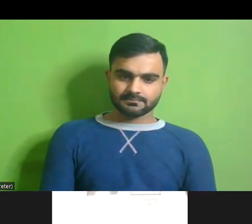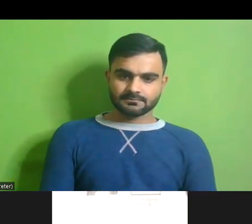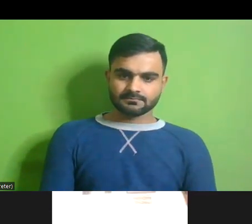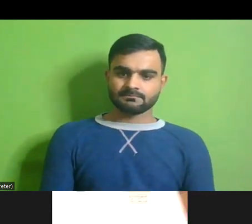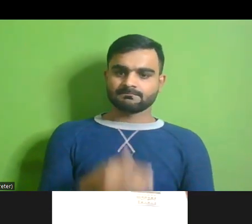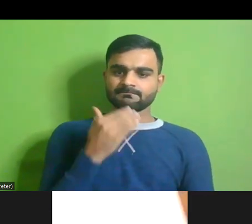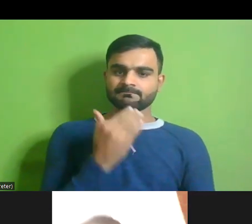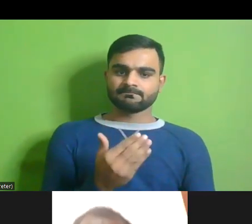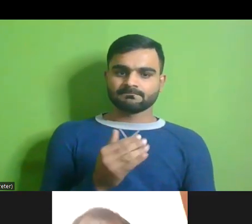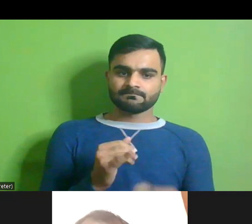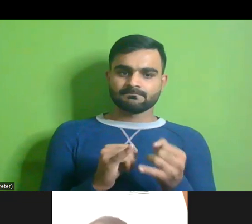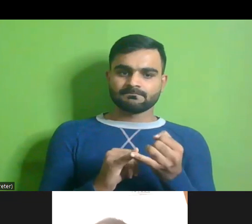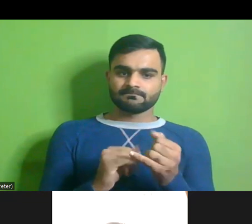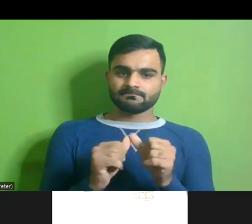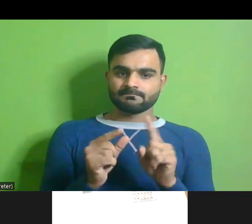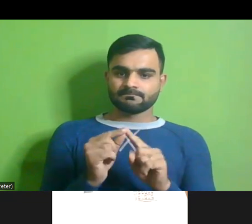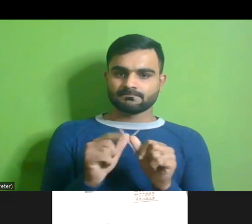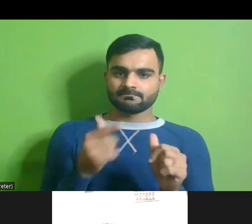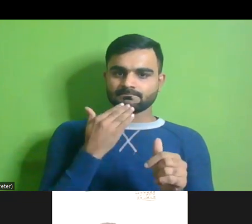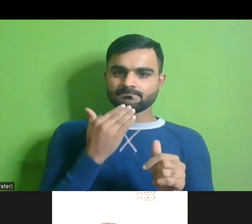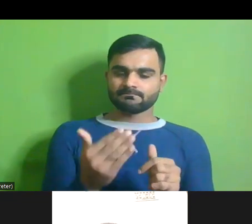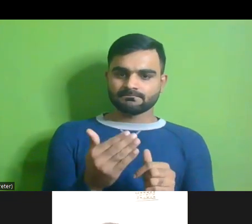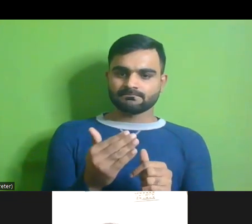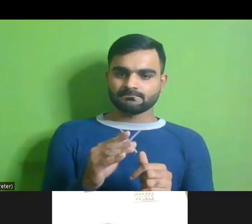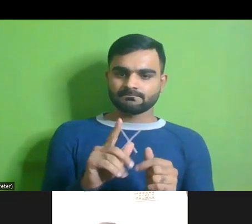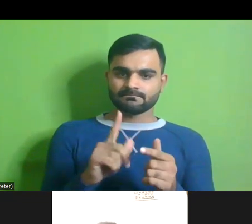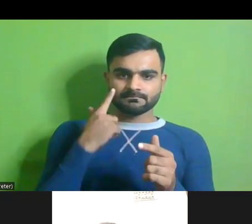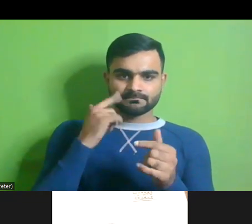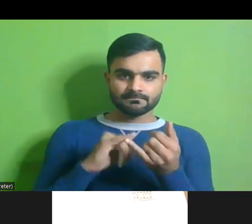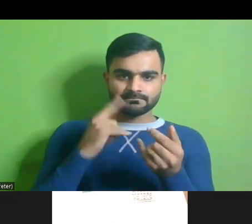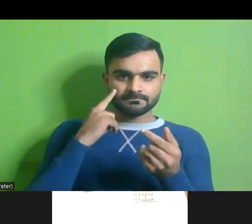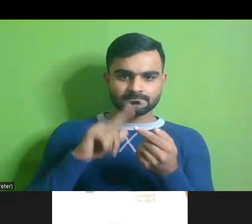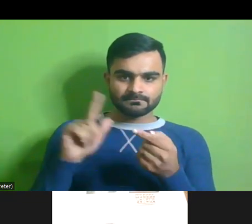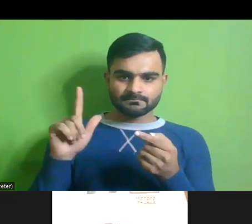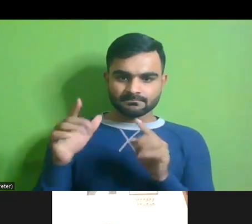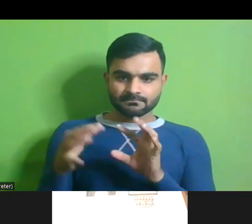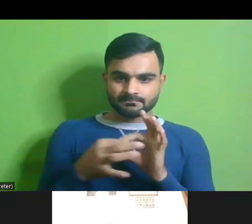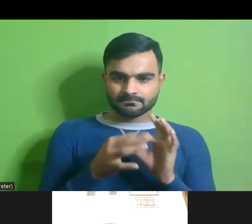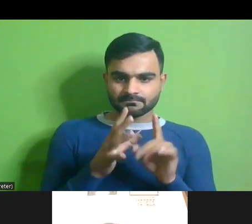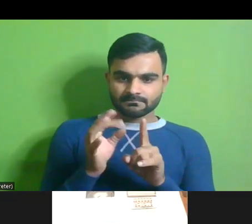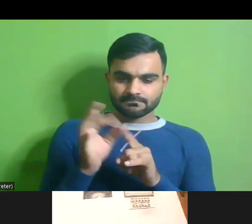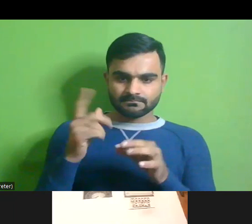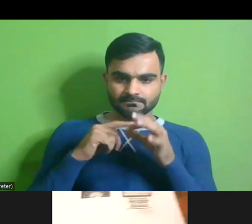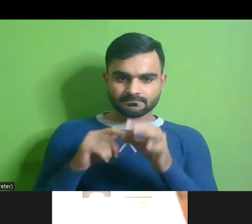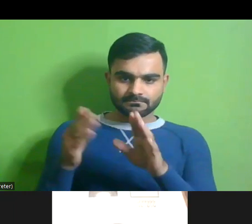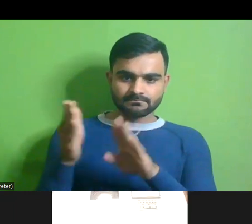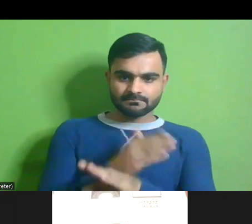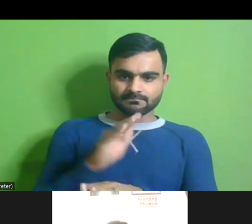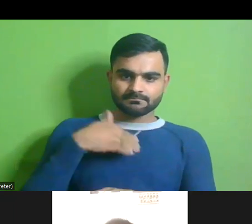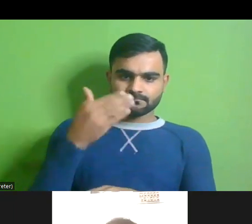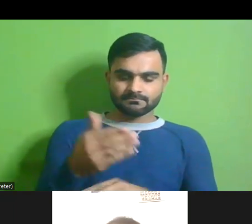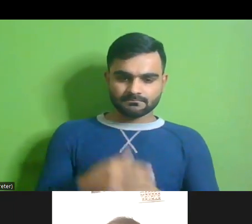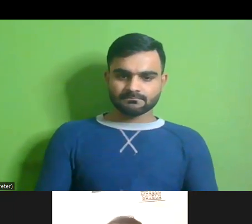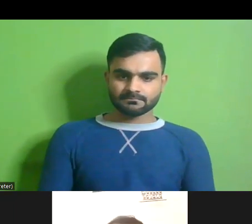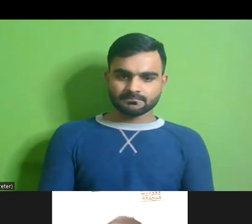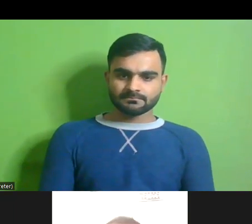Thank you, Leslie, for your question. And I would like to ask Arumal Vasavan to put forward his question before Alpha Shah.